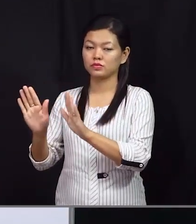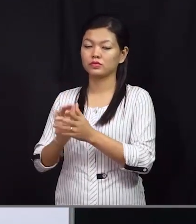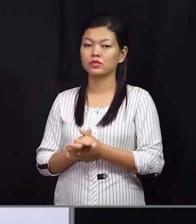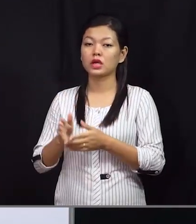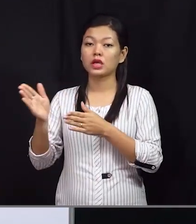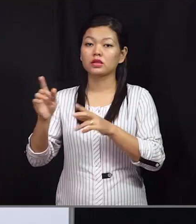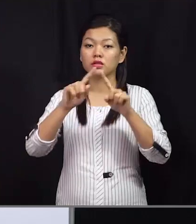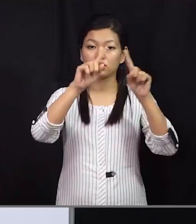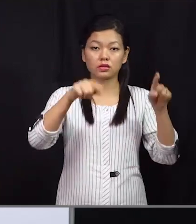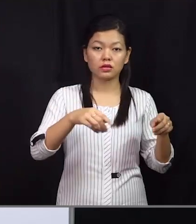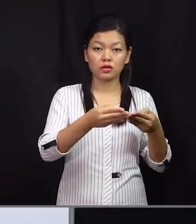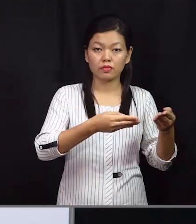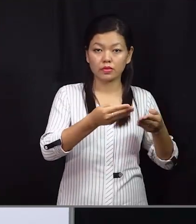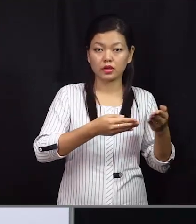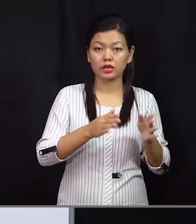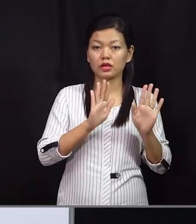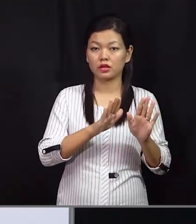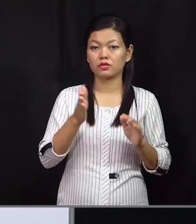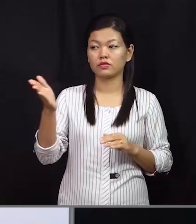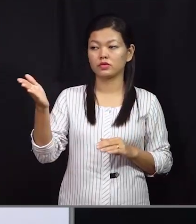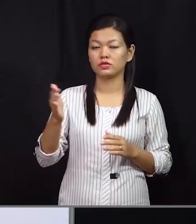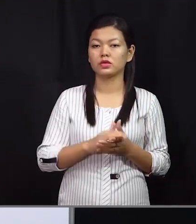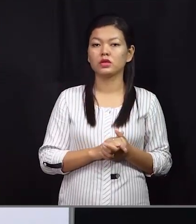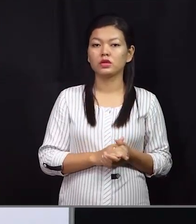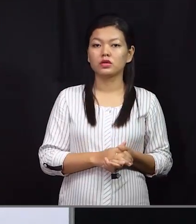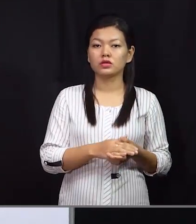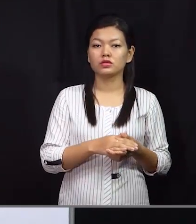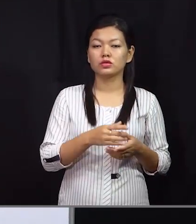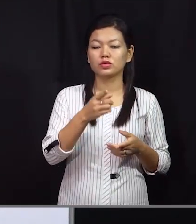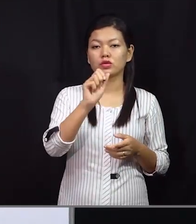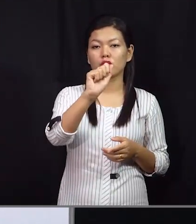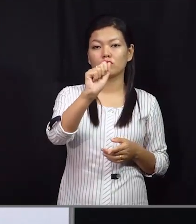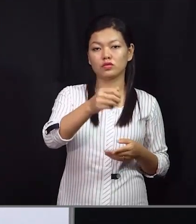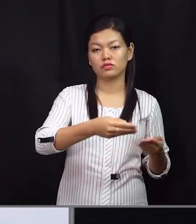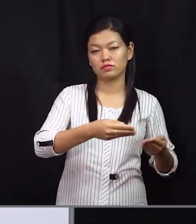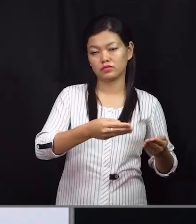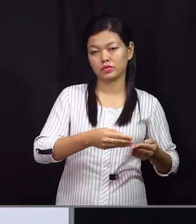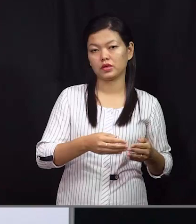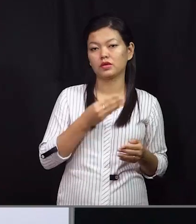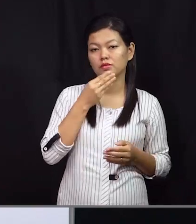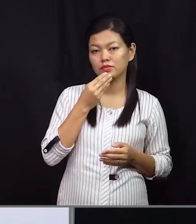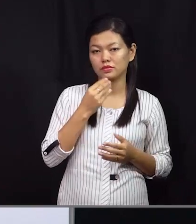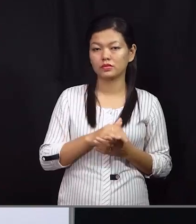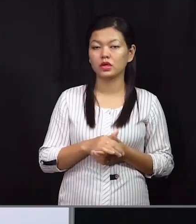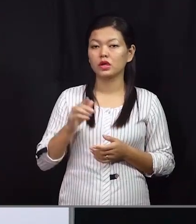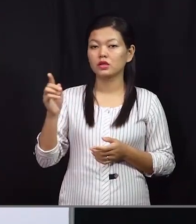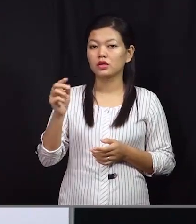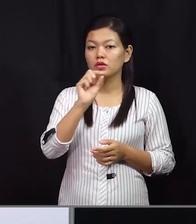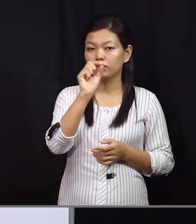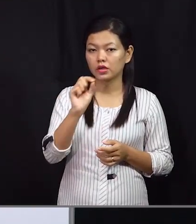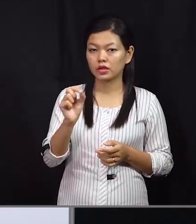market, I want every one of you to please purchase one book for yourself. So we will start